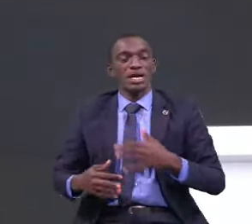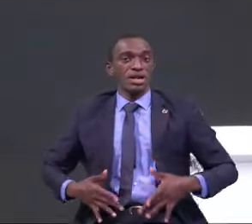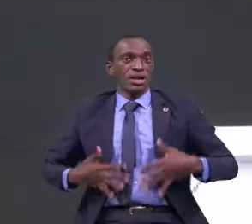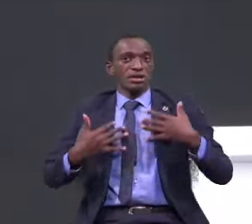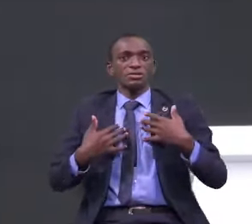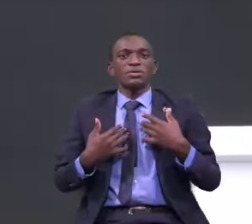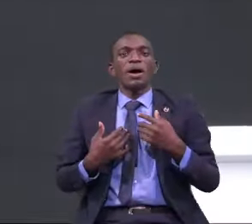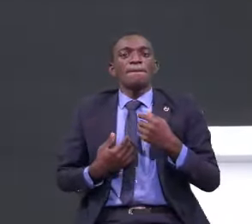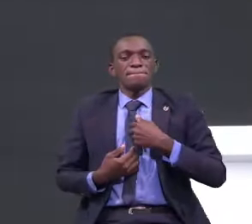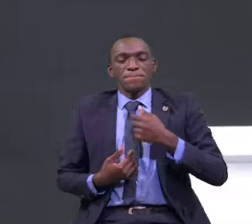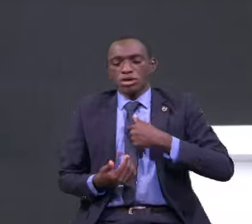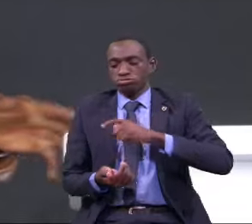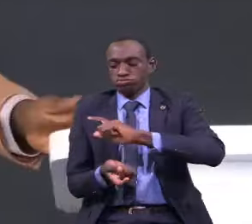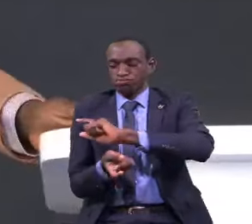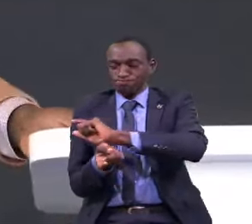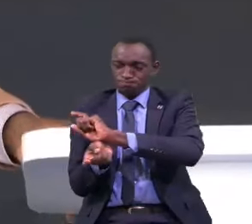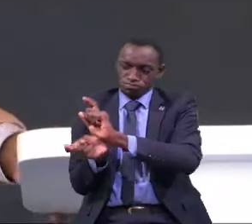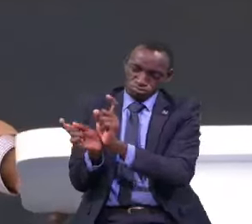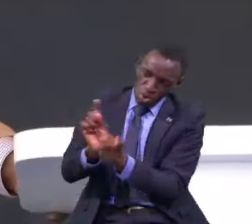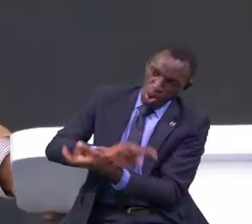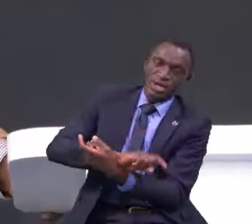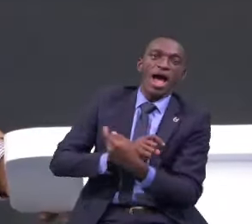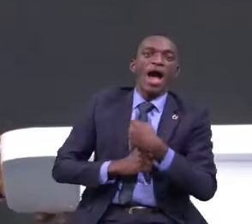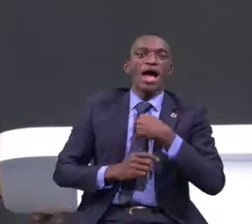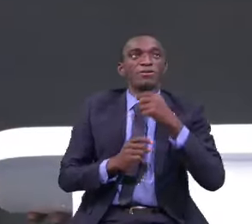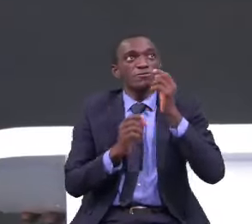turn and I face the Savior.